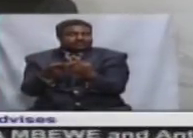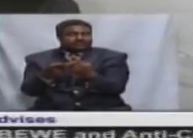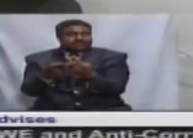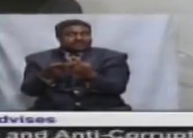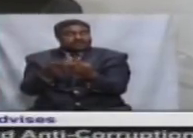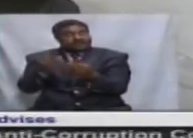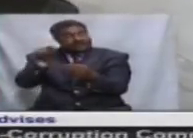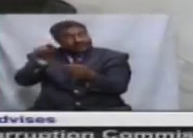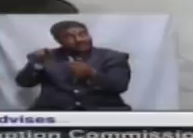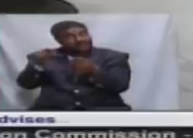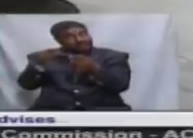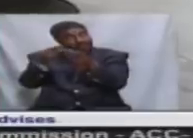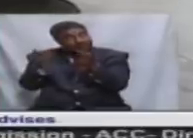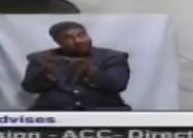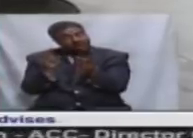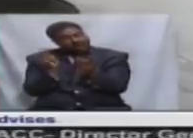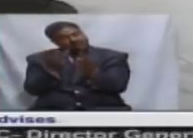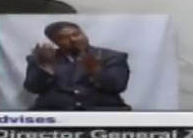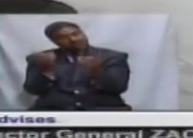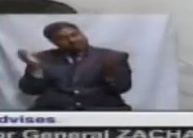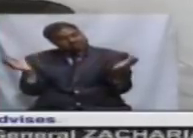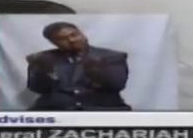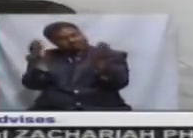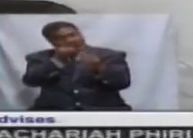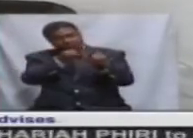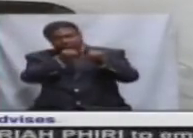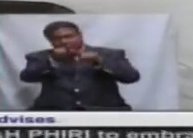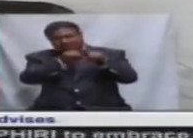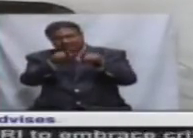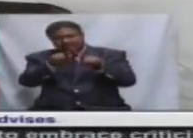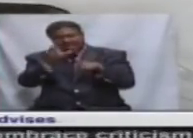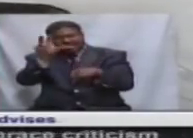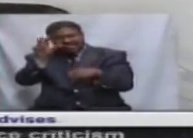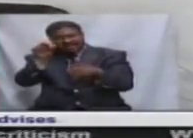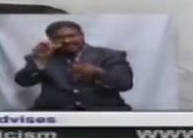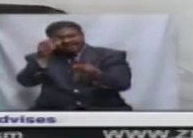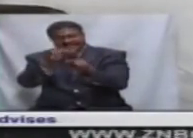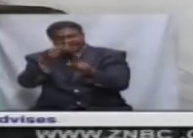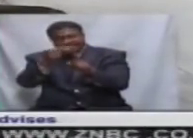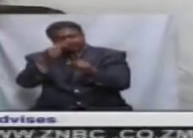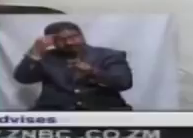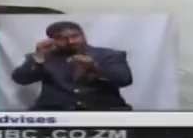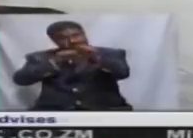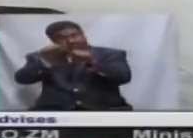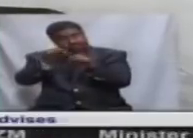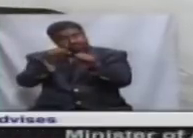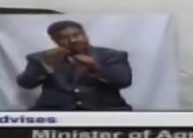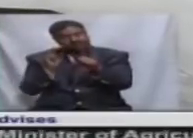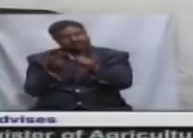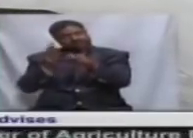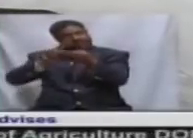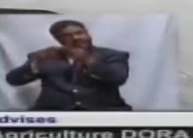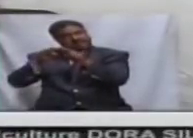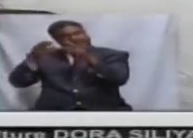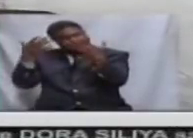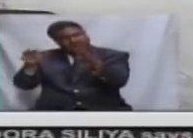in Economic Development. Those that are already in businesses, it will link them